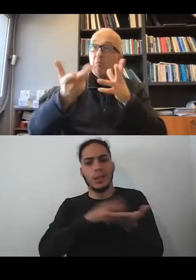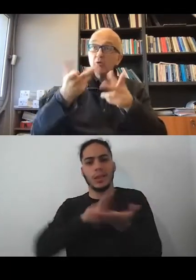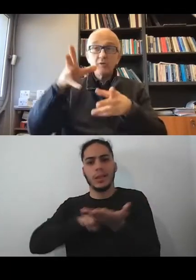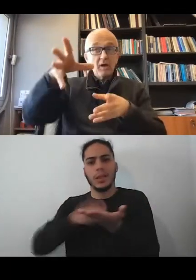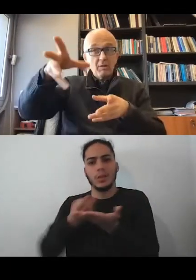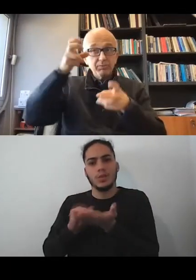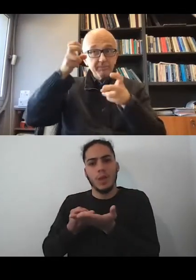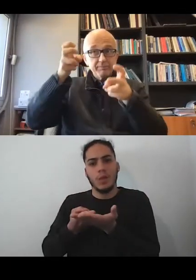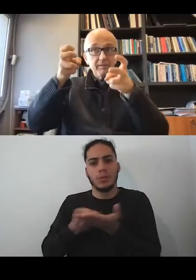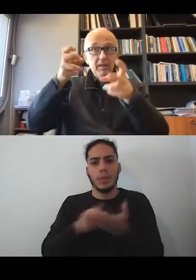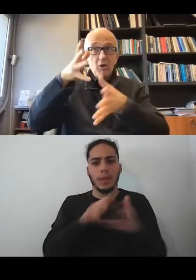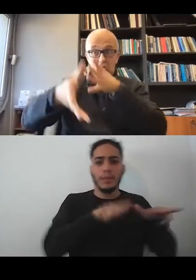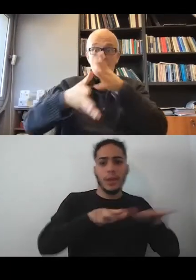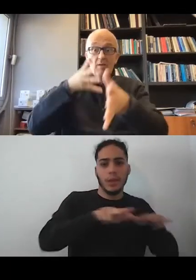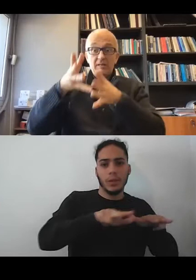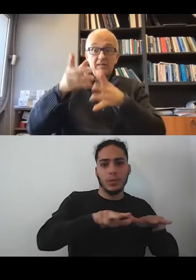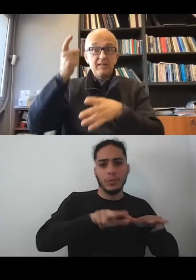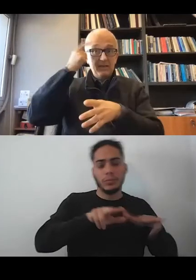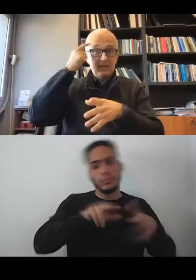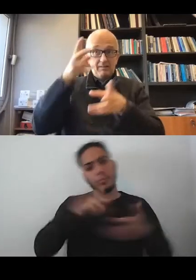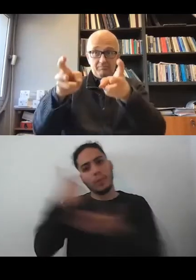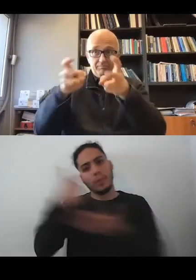to text mainly.